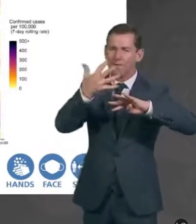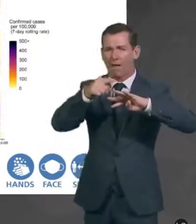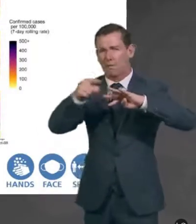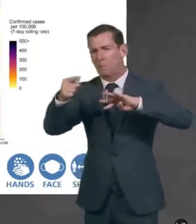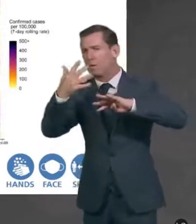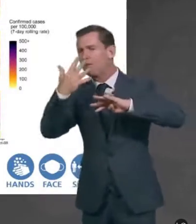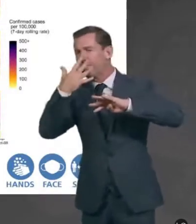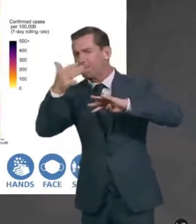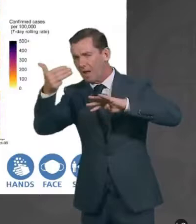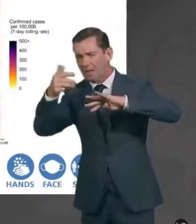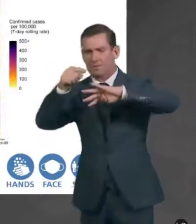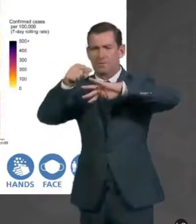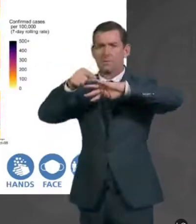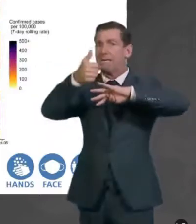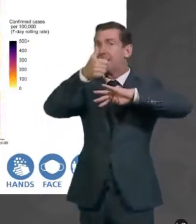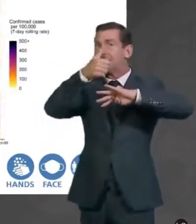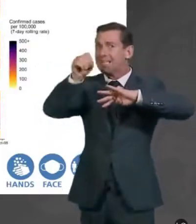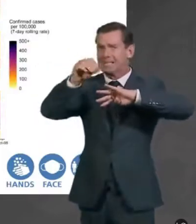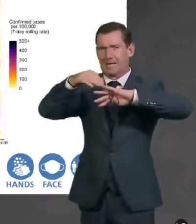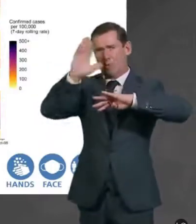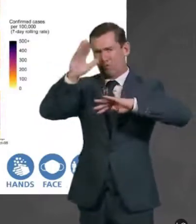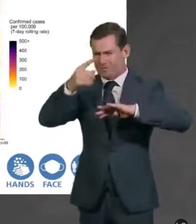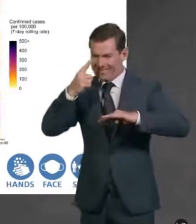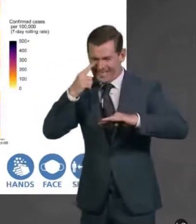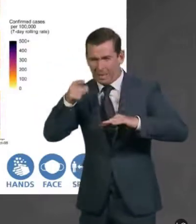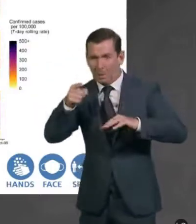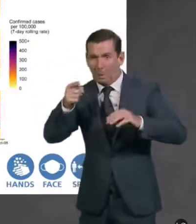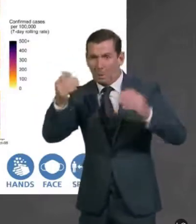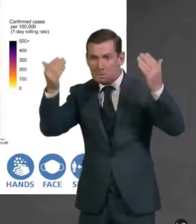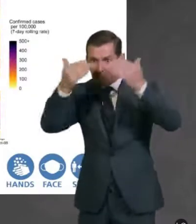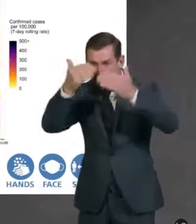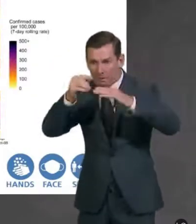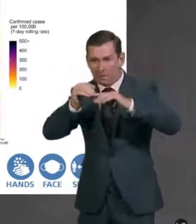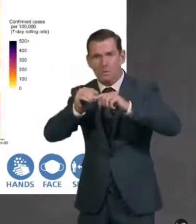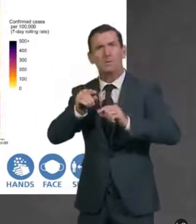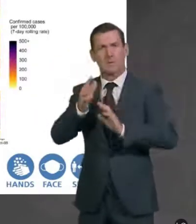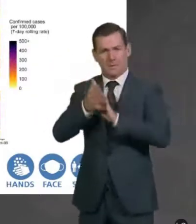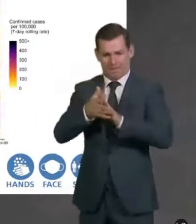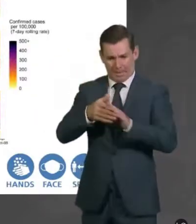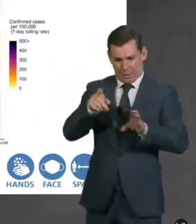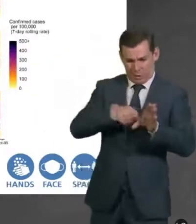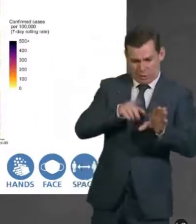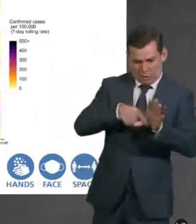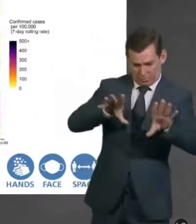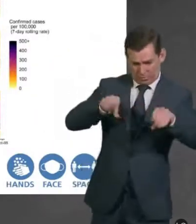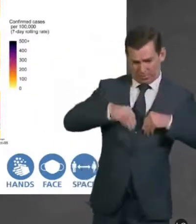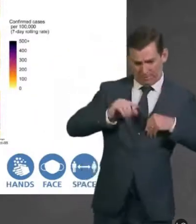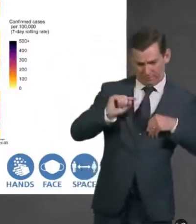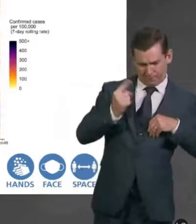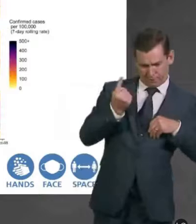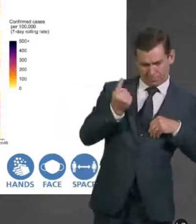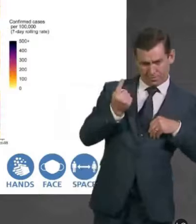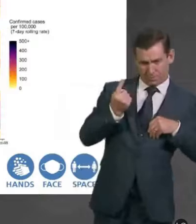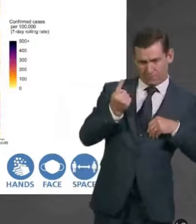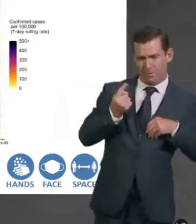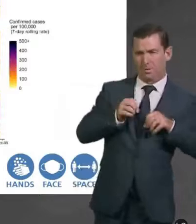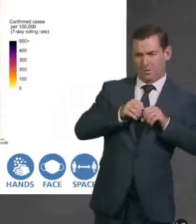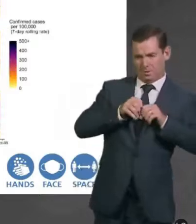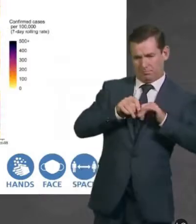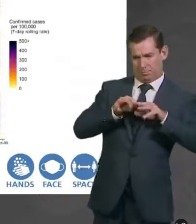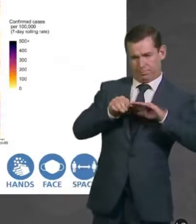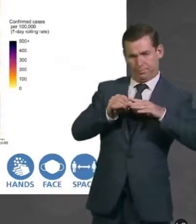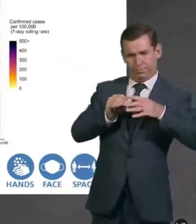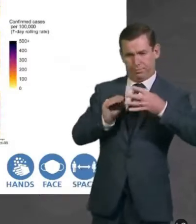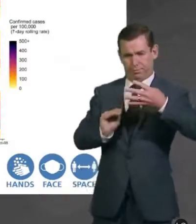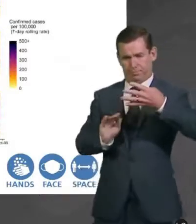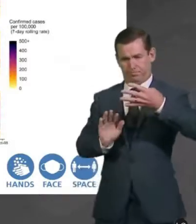a gradual trend of increased numbers in the young, moving to increased numbers in older age groups, and that is happening